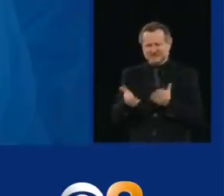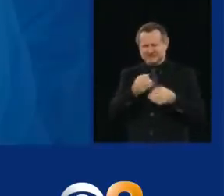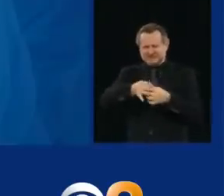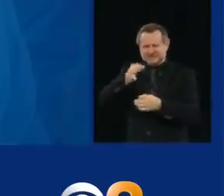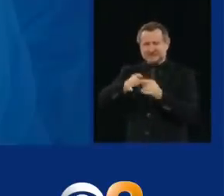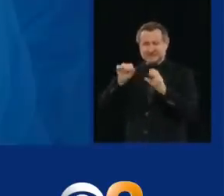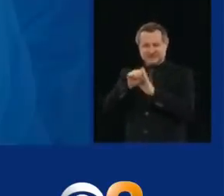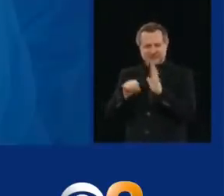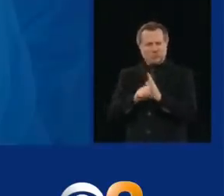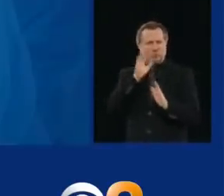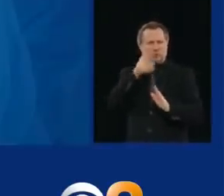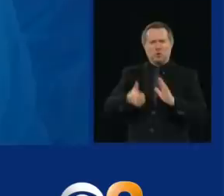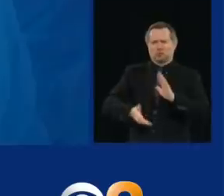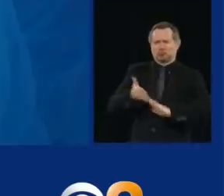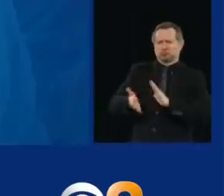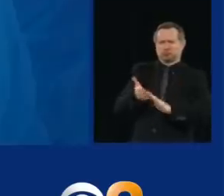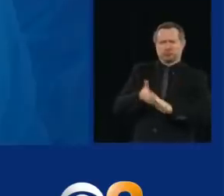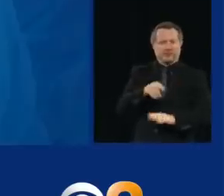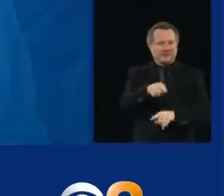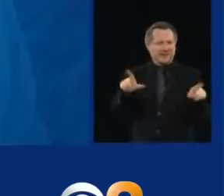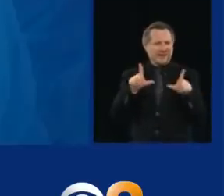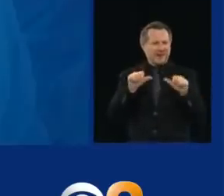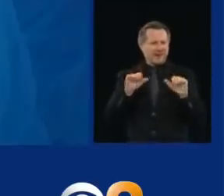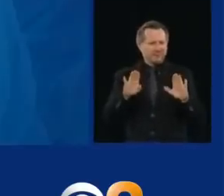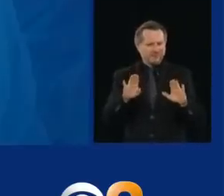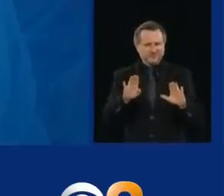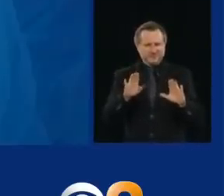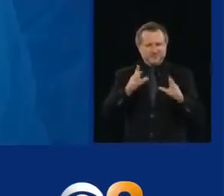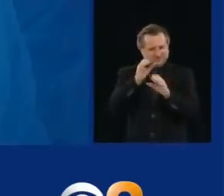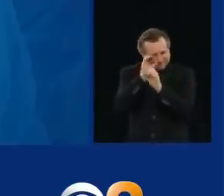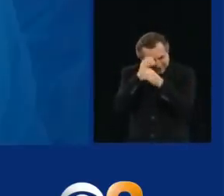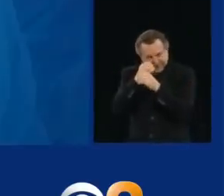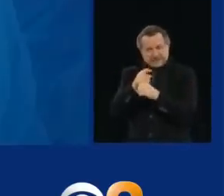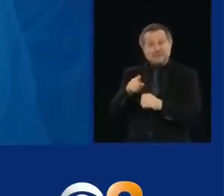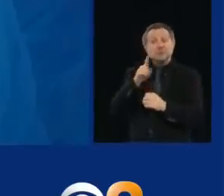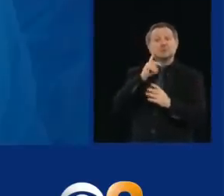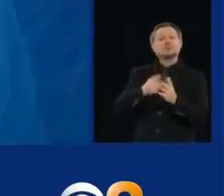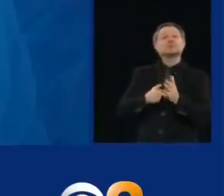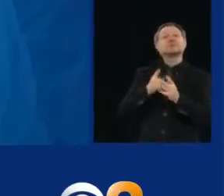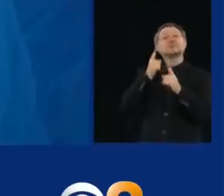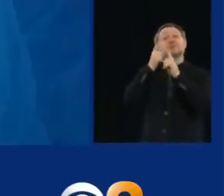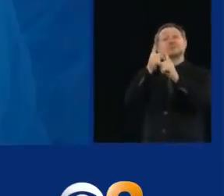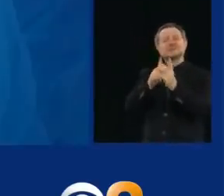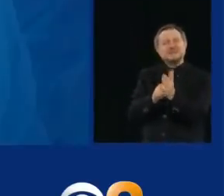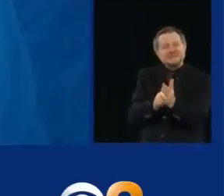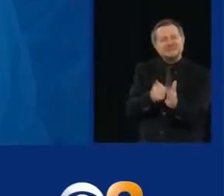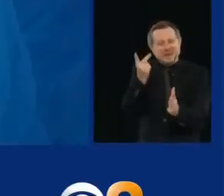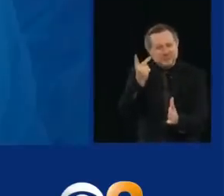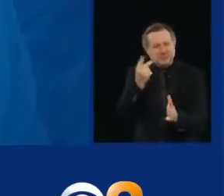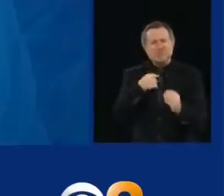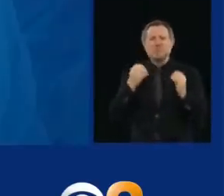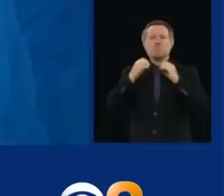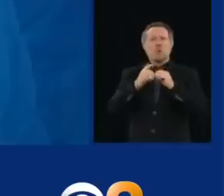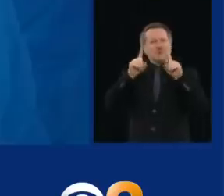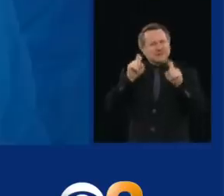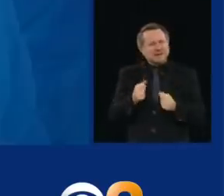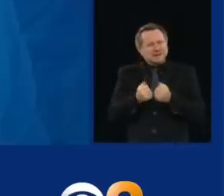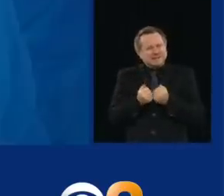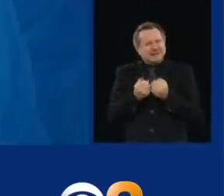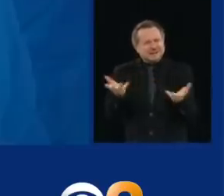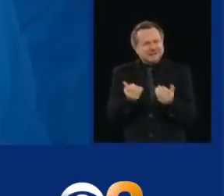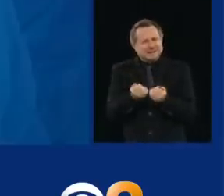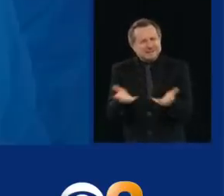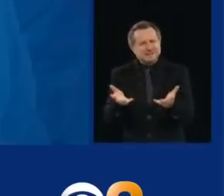for organizing their labs. And we said we were going to try to double our capacity at that time on April 21